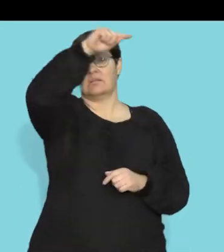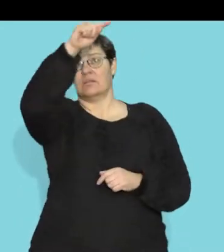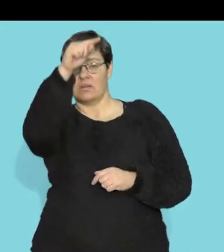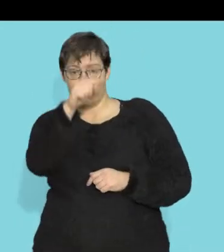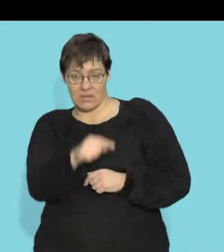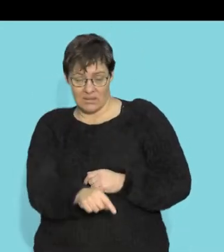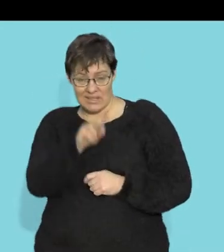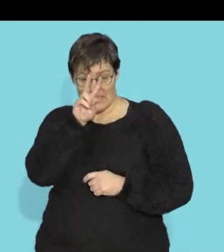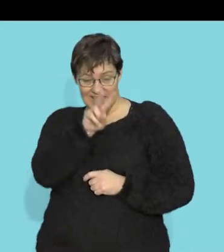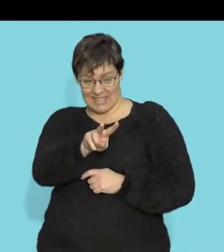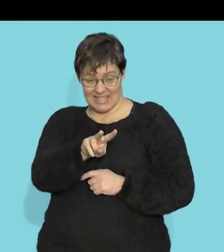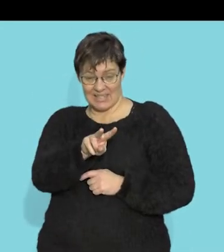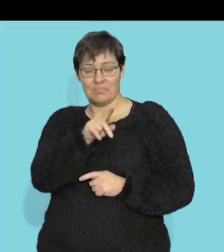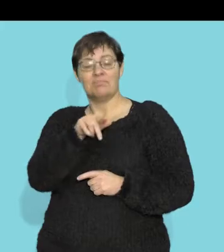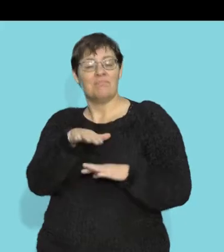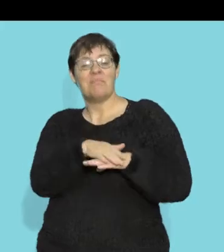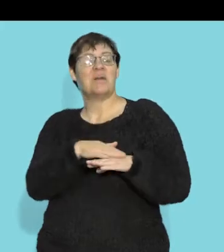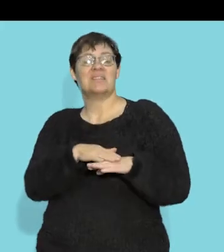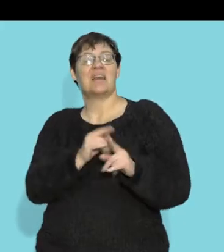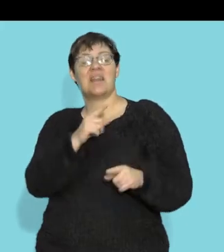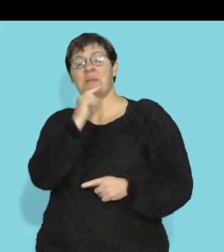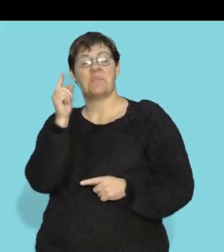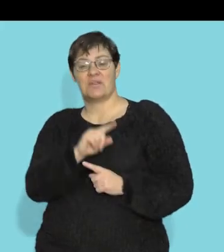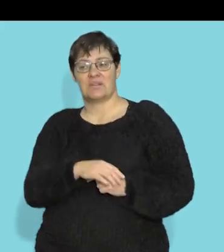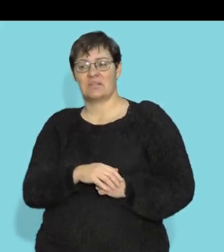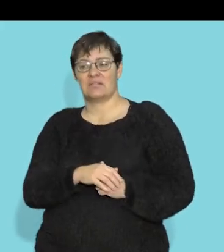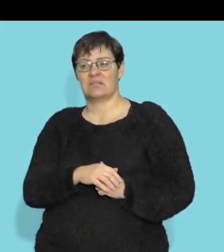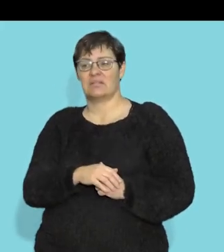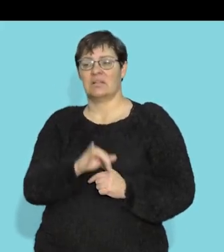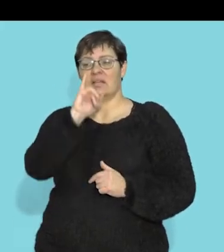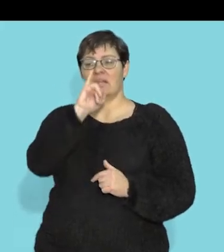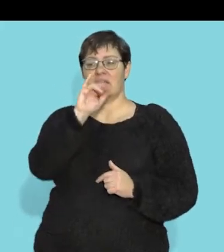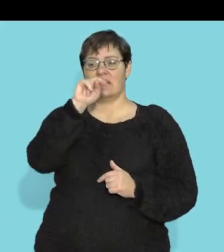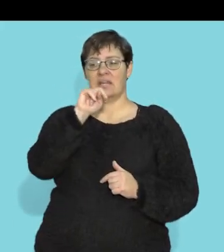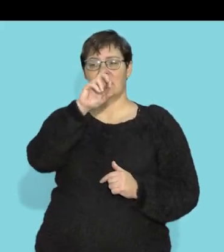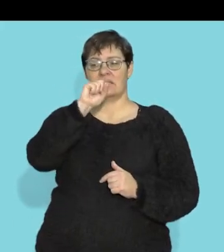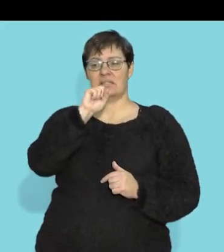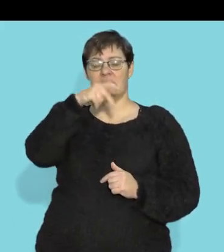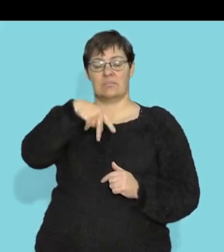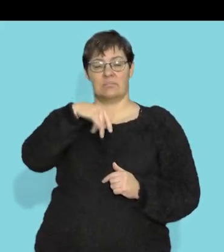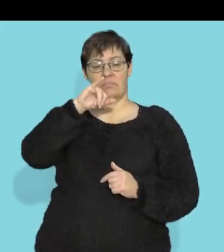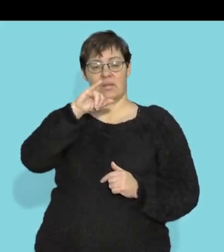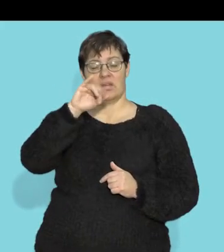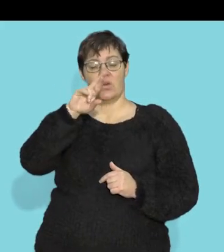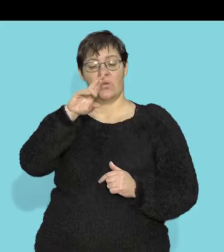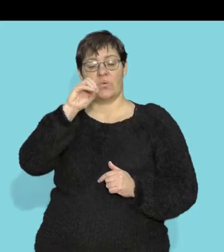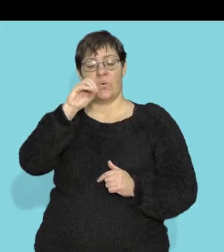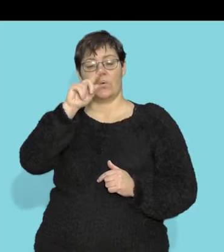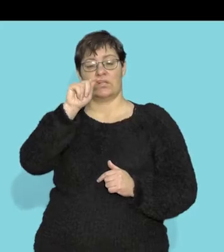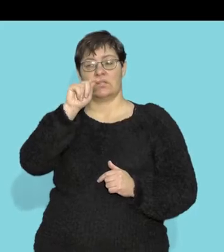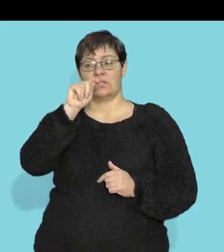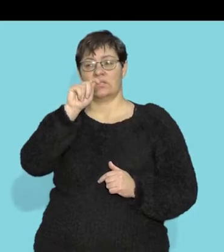right, this curve over here is basically what they call your inspiratory reserve volume. And what they mean